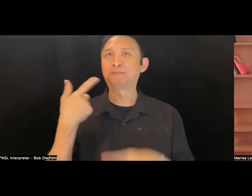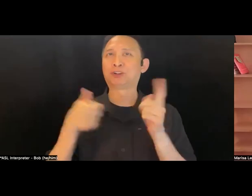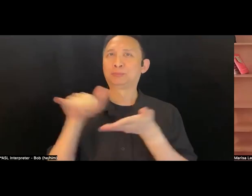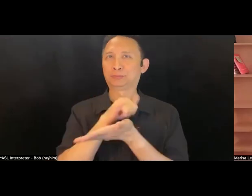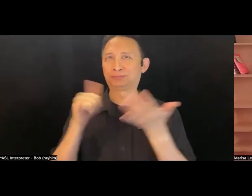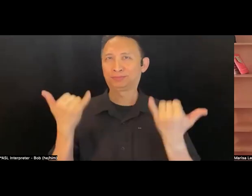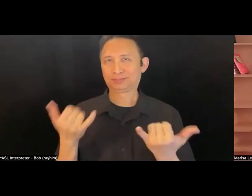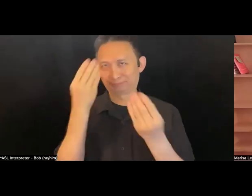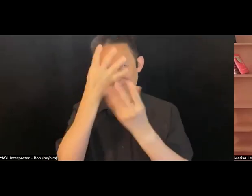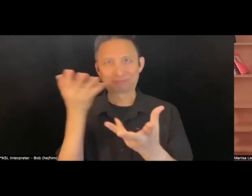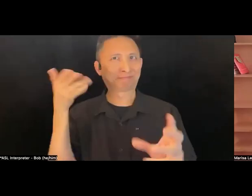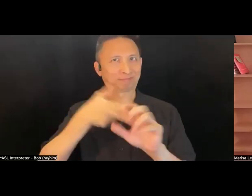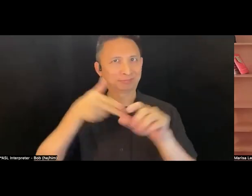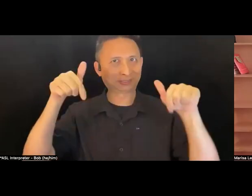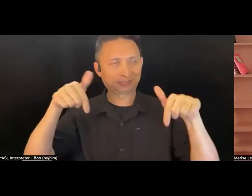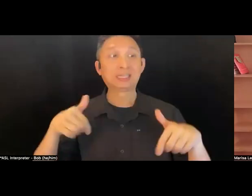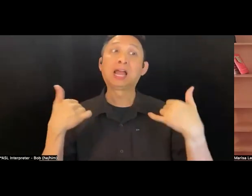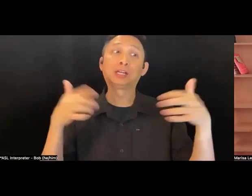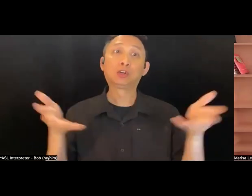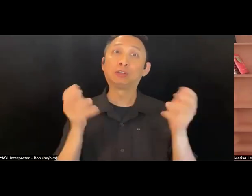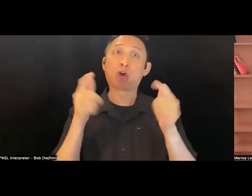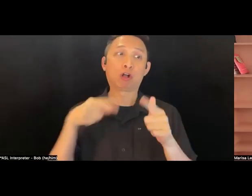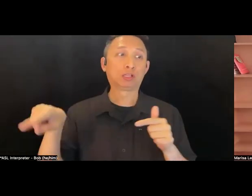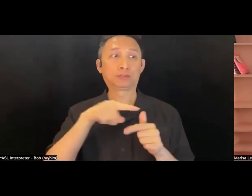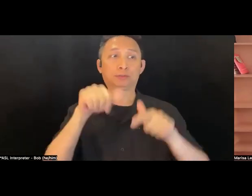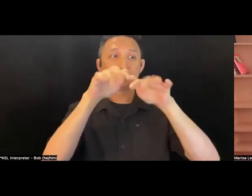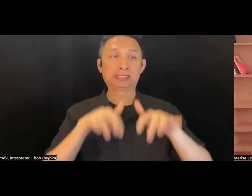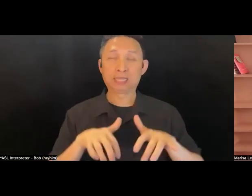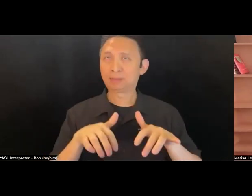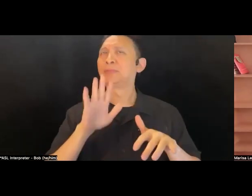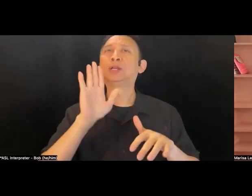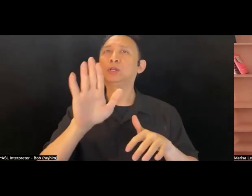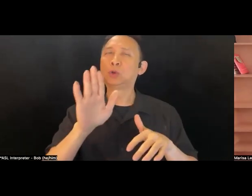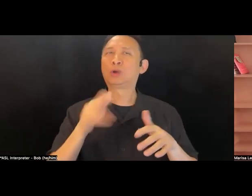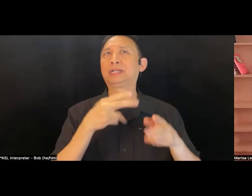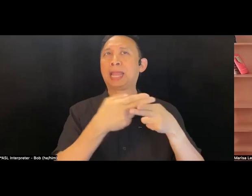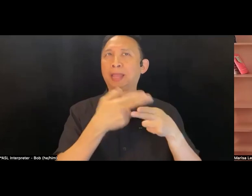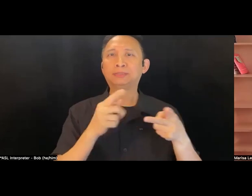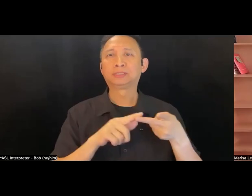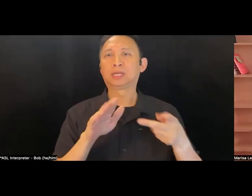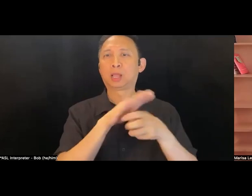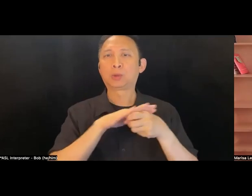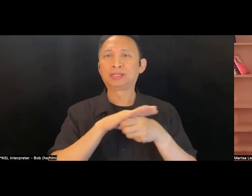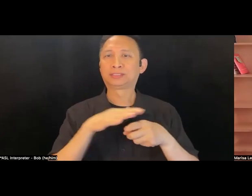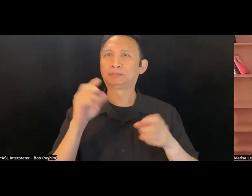I encourage you all to introduce yourselves by placing your names and locations in the chat.